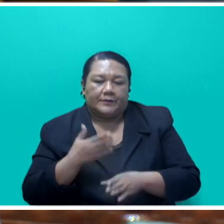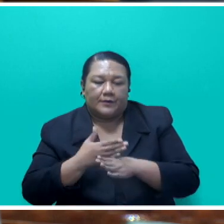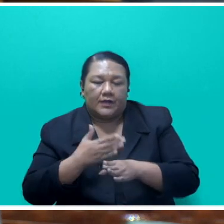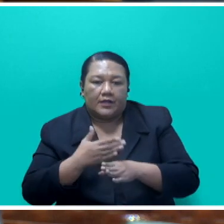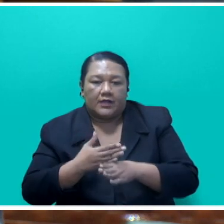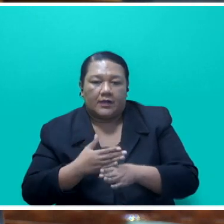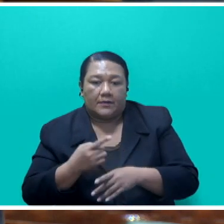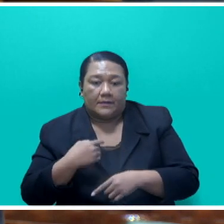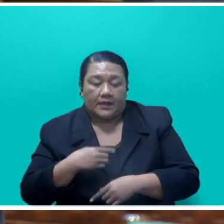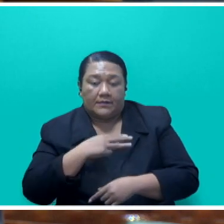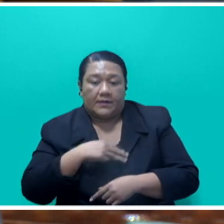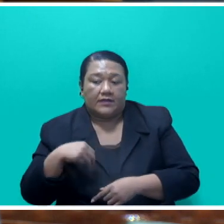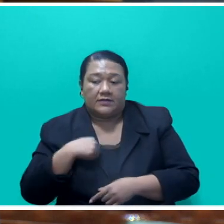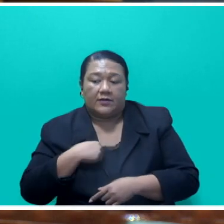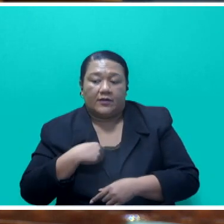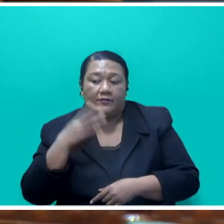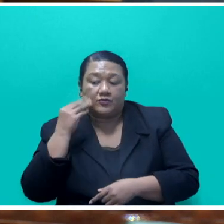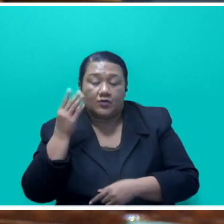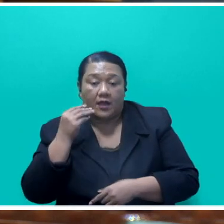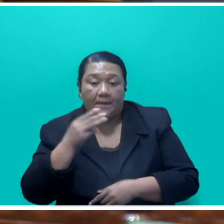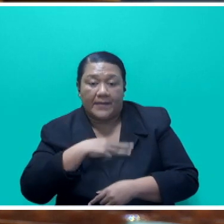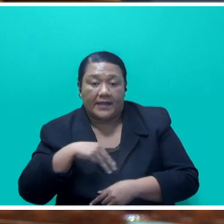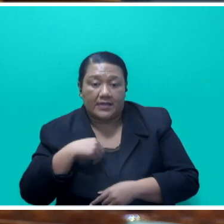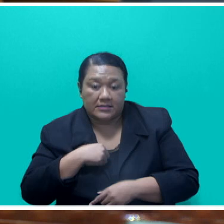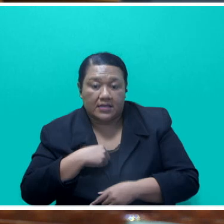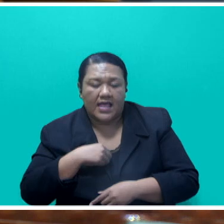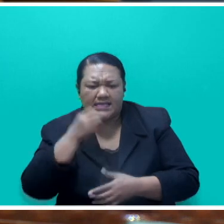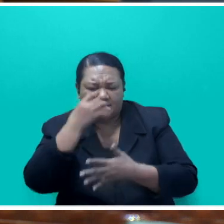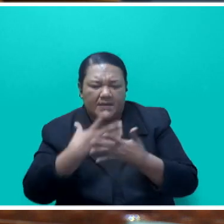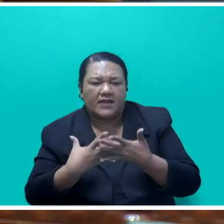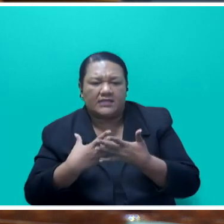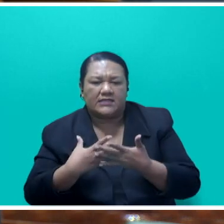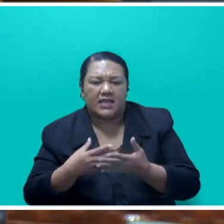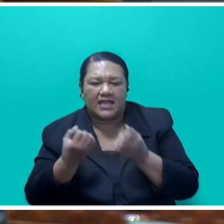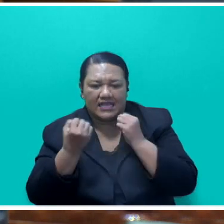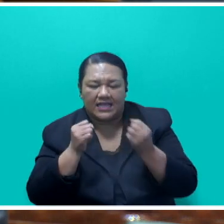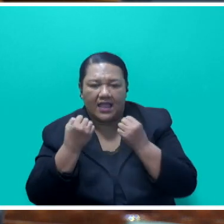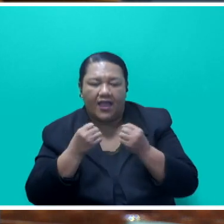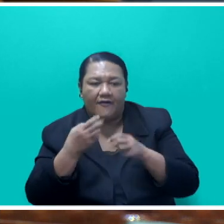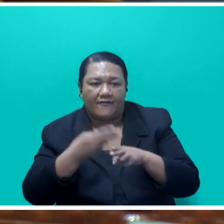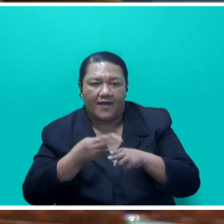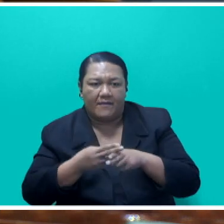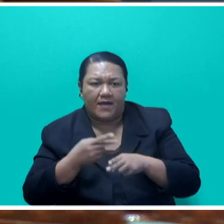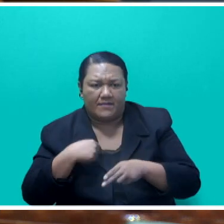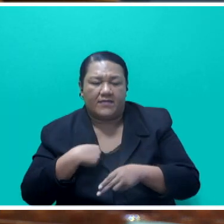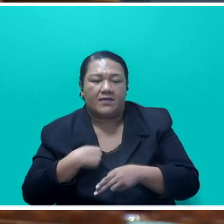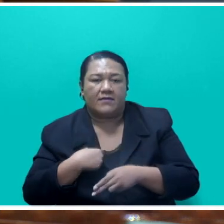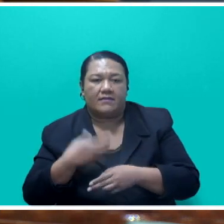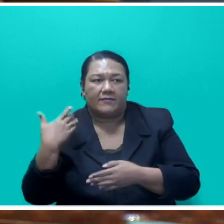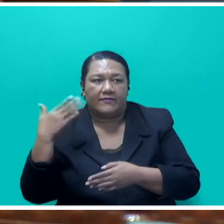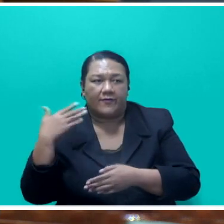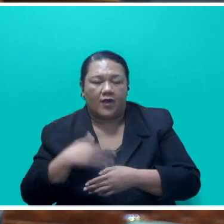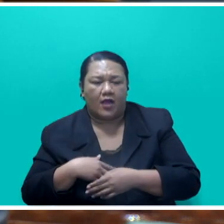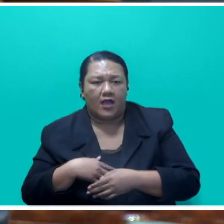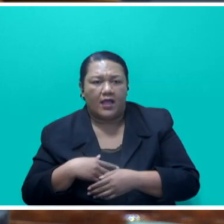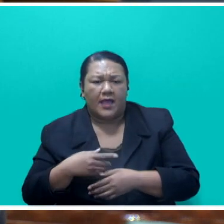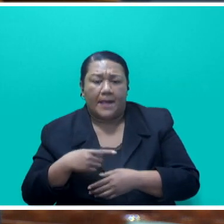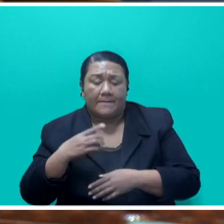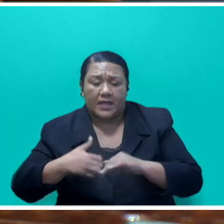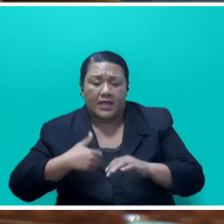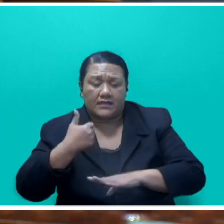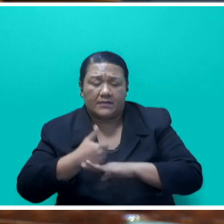many critical times in the last 16 years. The example of a power, the power of example, shall be a continuing